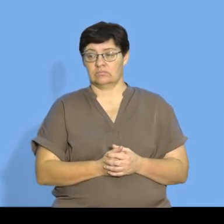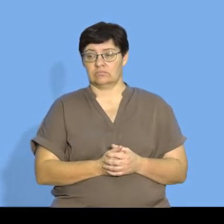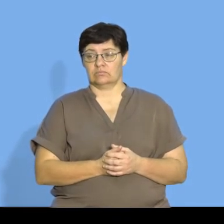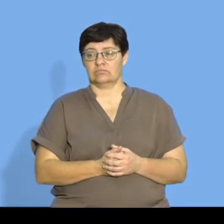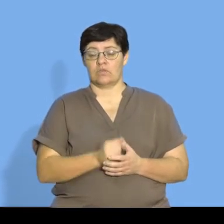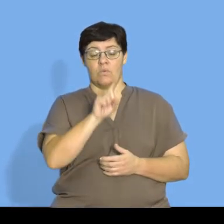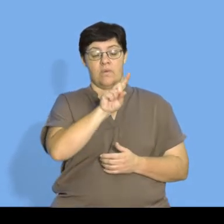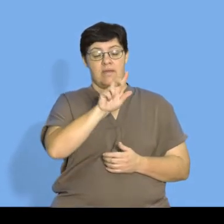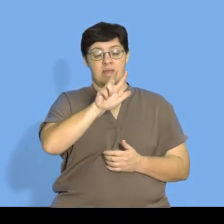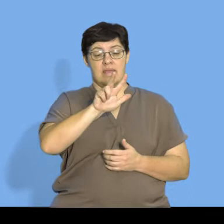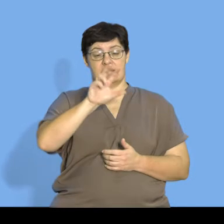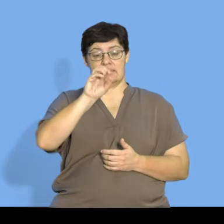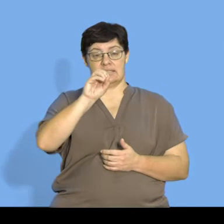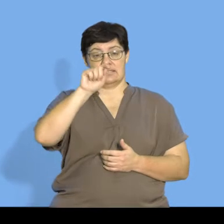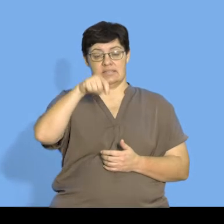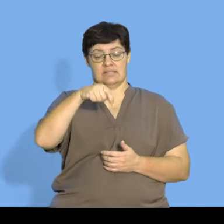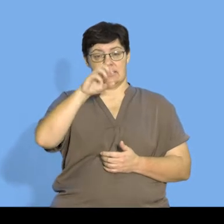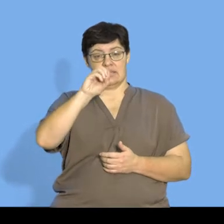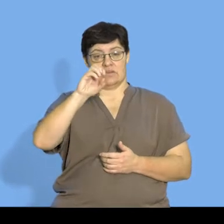let's take the 180,000,